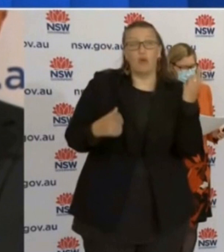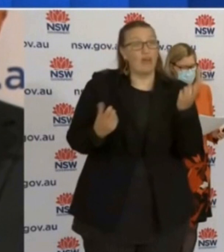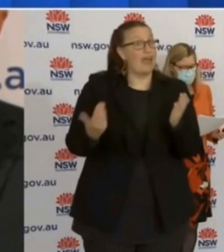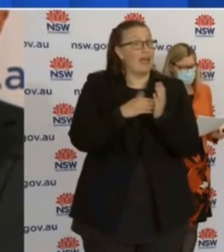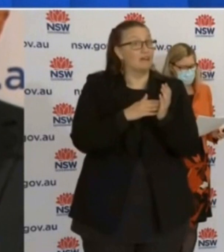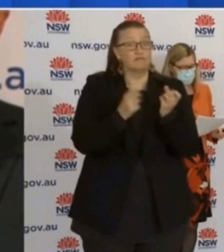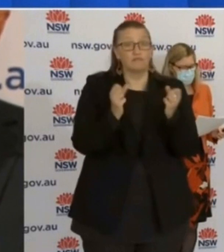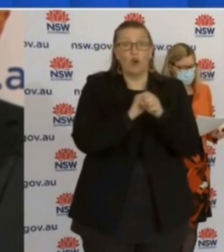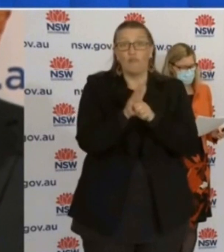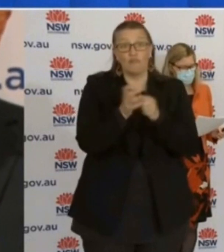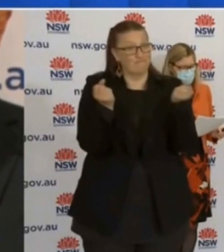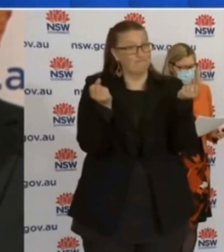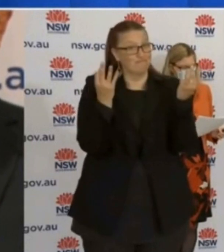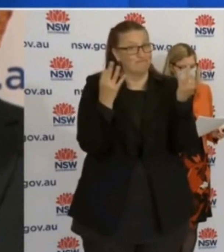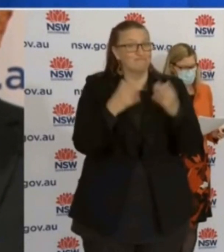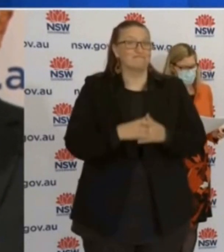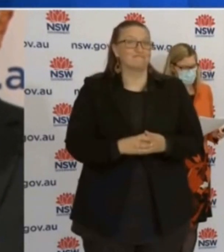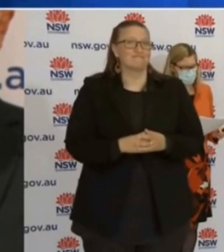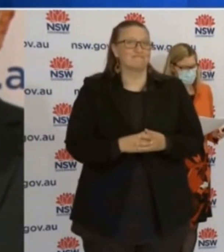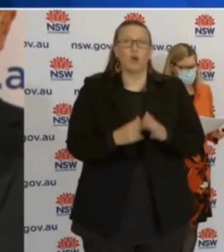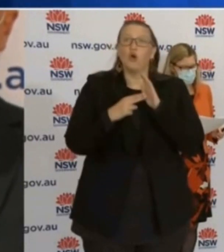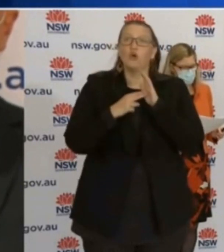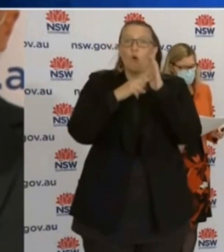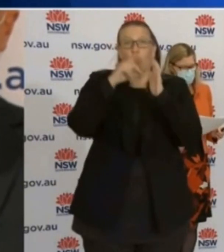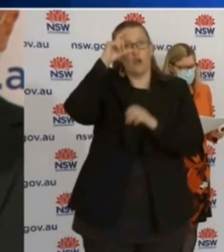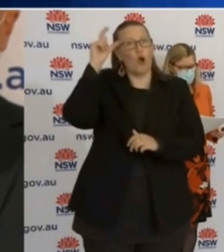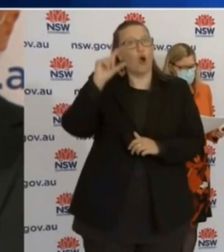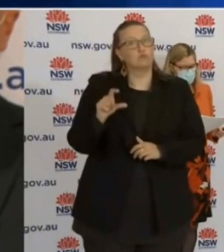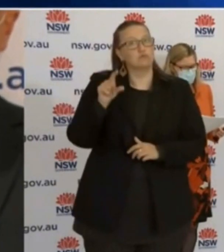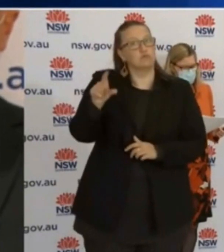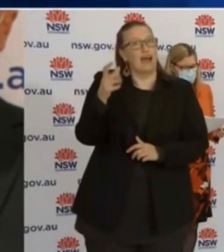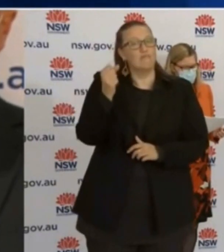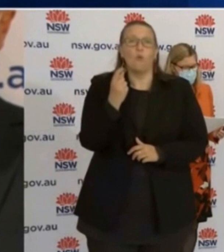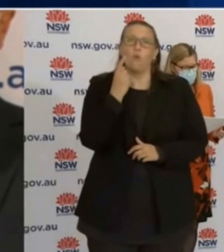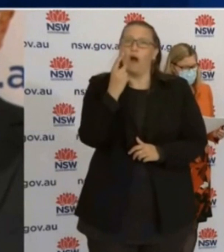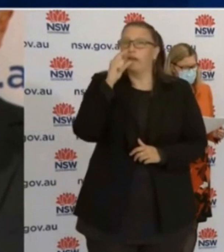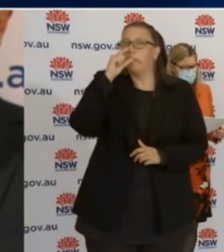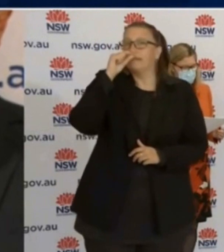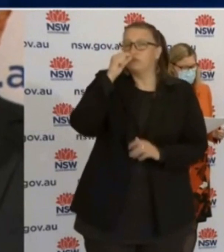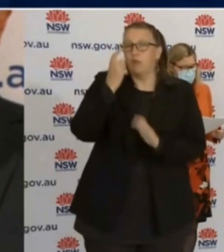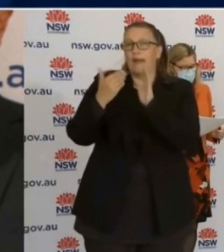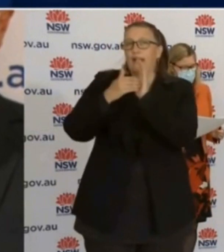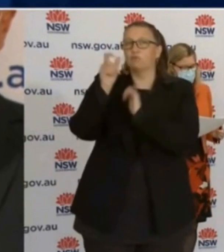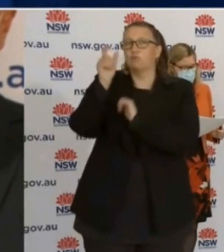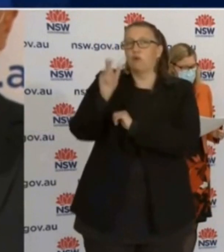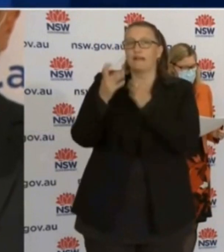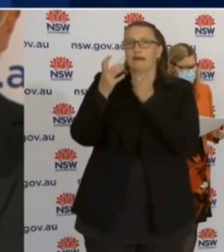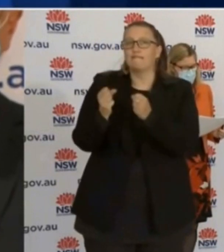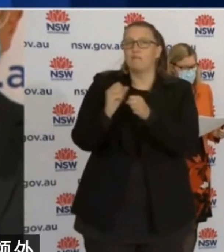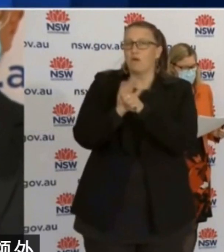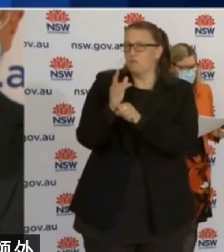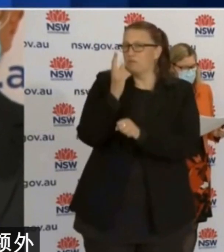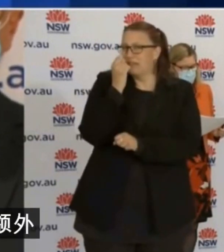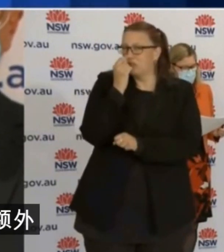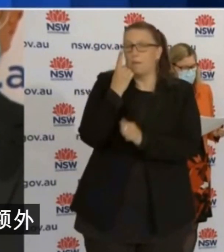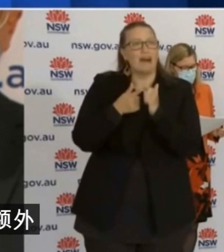is investigating one potential additional case, but that's not linked to the gentleman that was in Byron. So Armidale and Tamworth, no